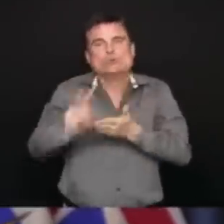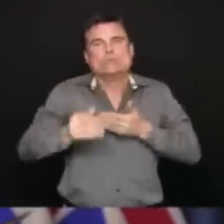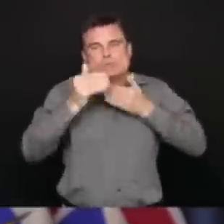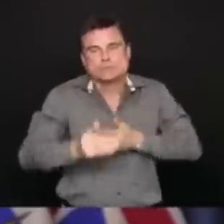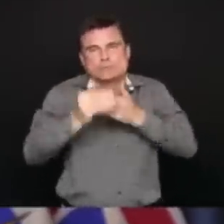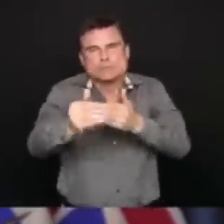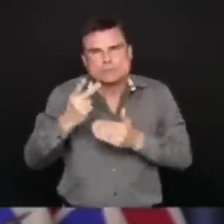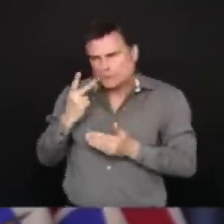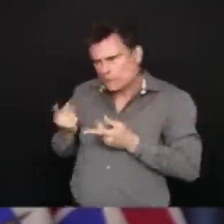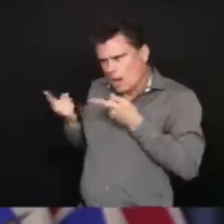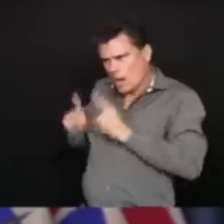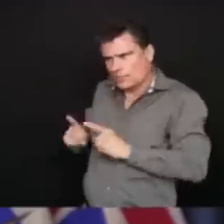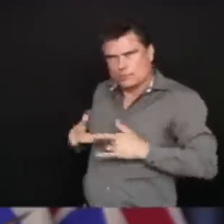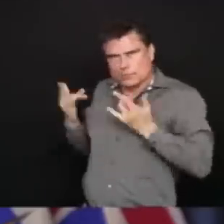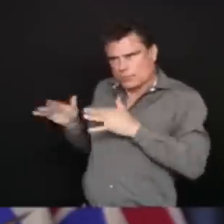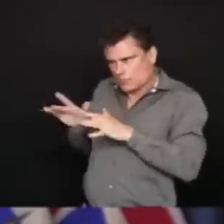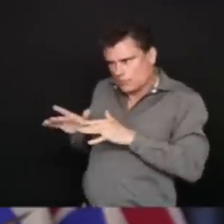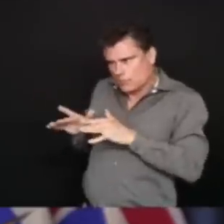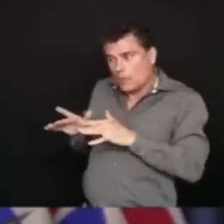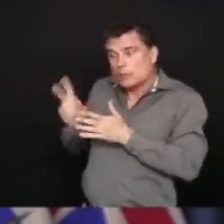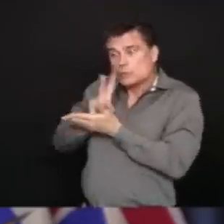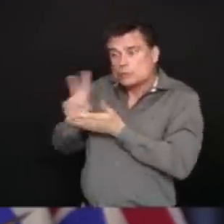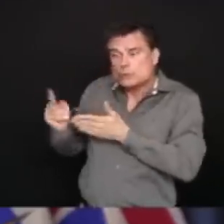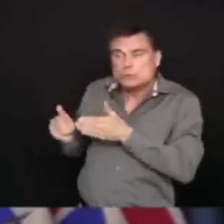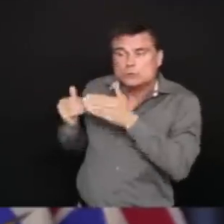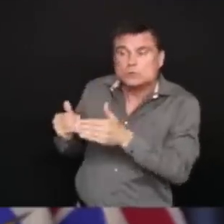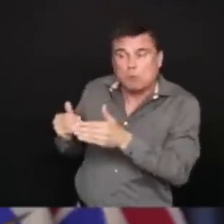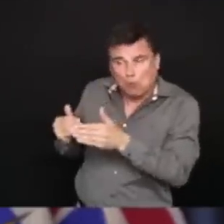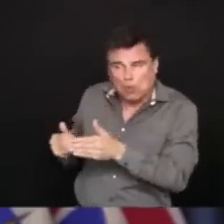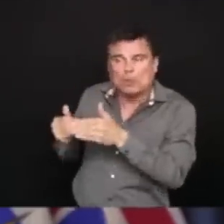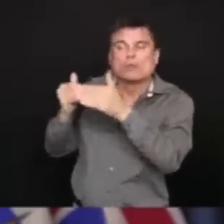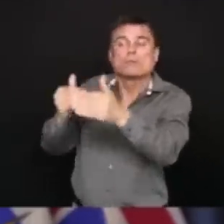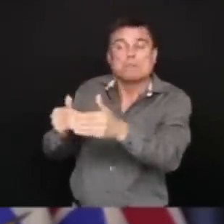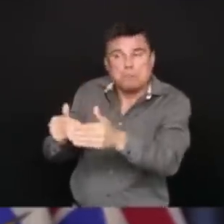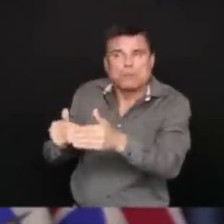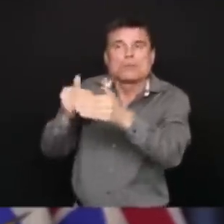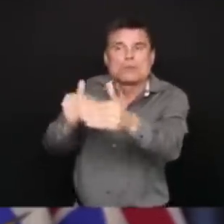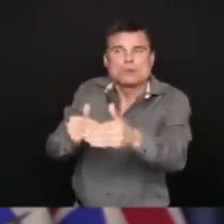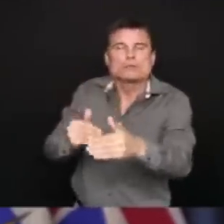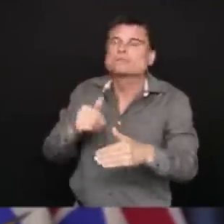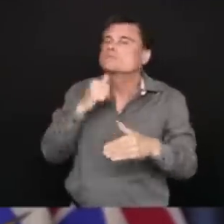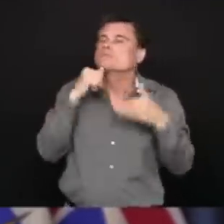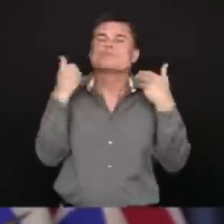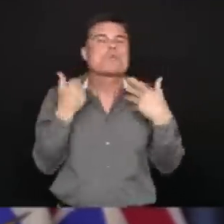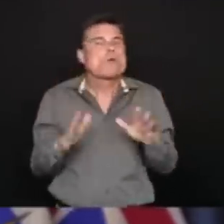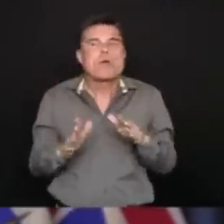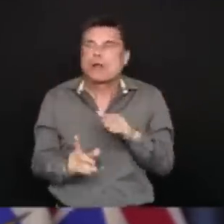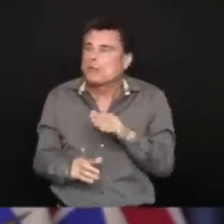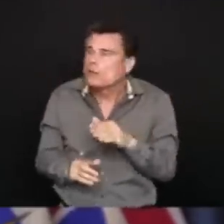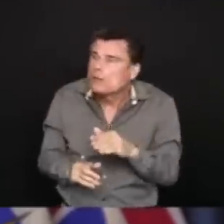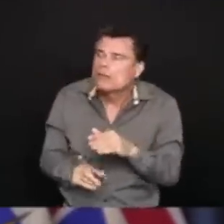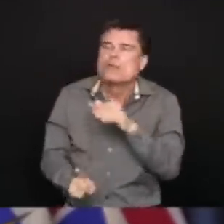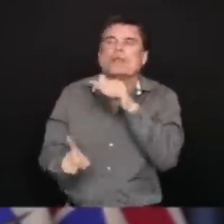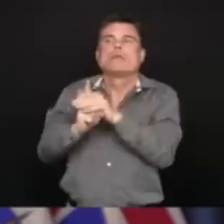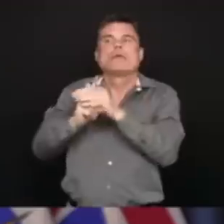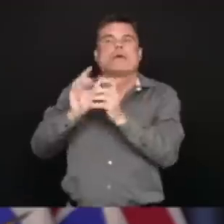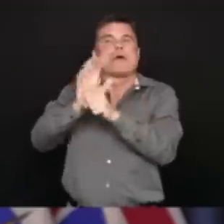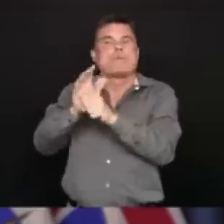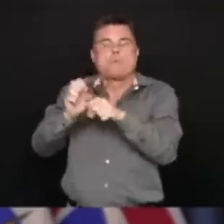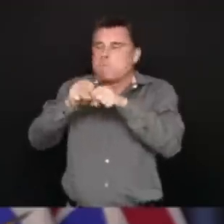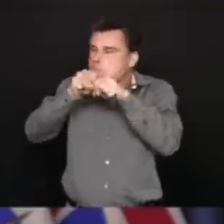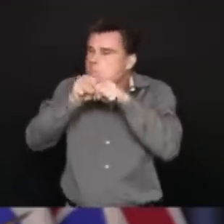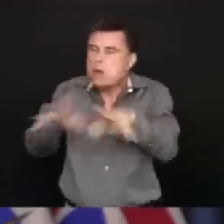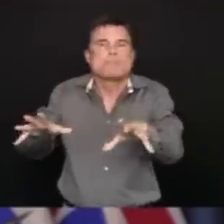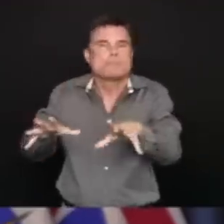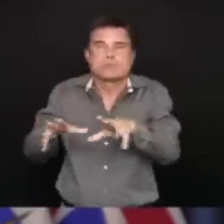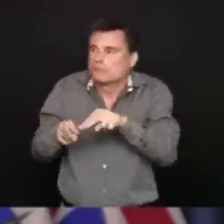we've seen in other places around the world and in Canada. So this thoughtful and careful approach will be taken, and